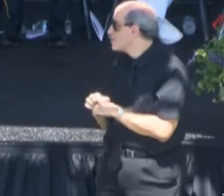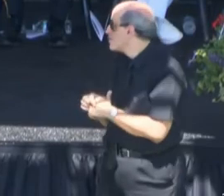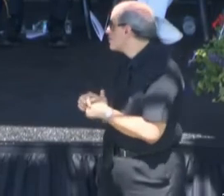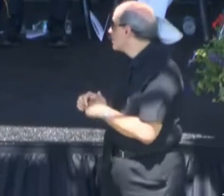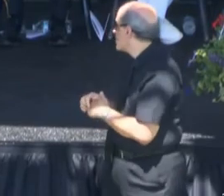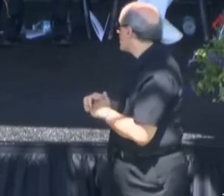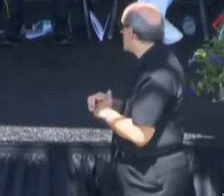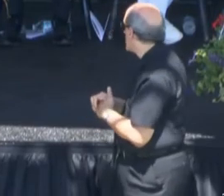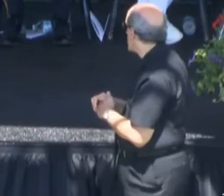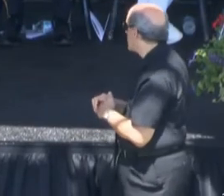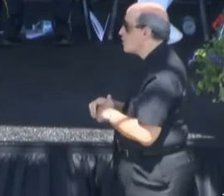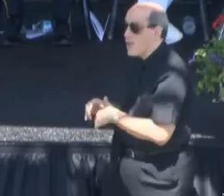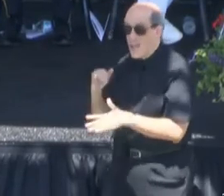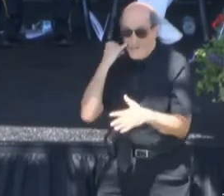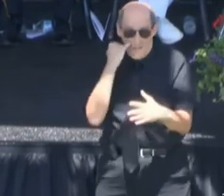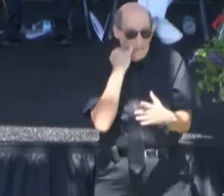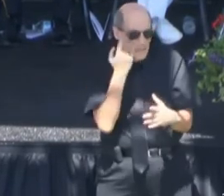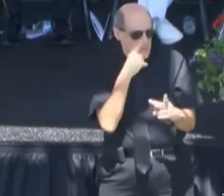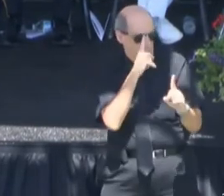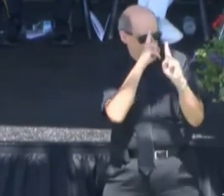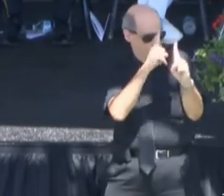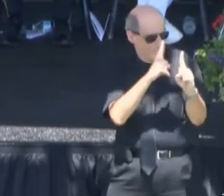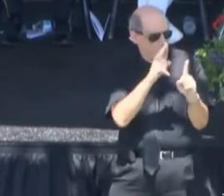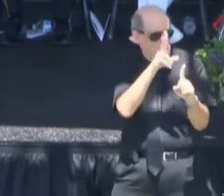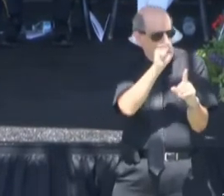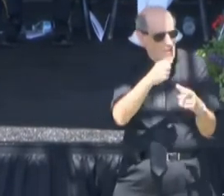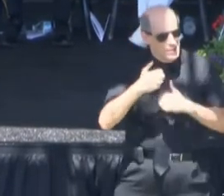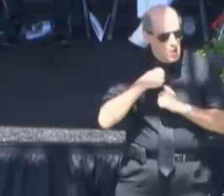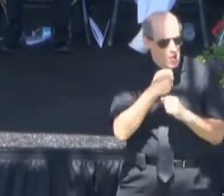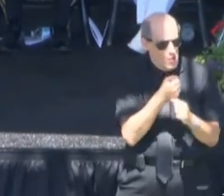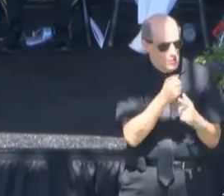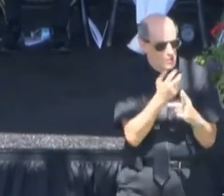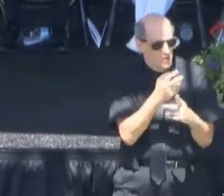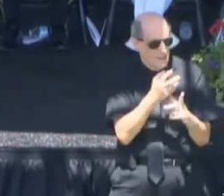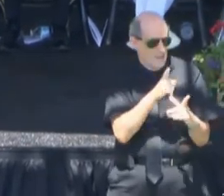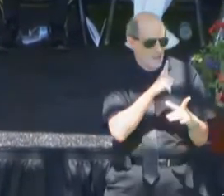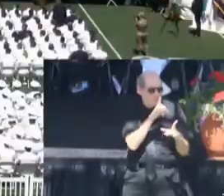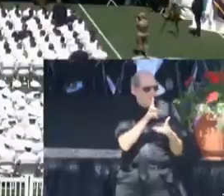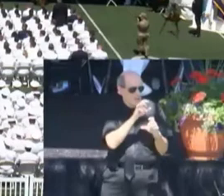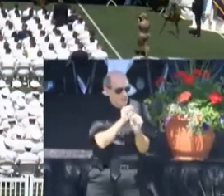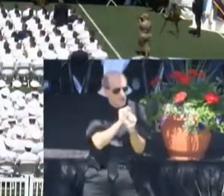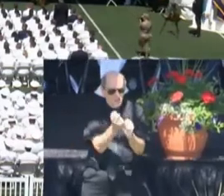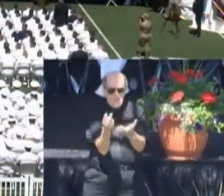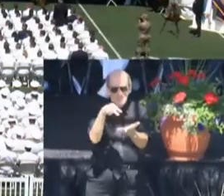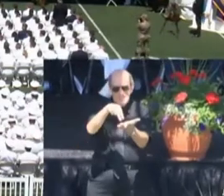Jersey. Those seeking a commission in the United States Army, please rise.